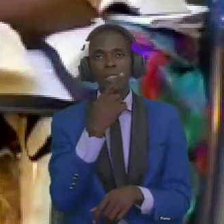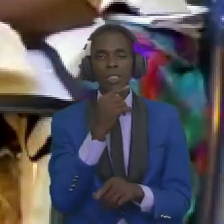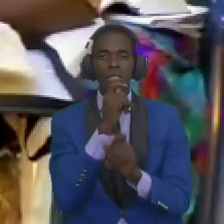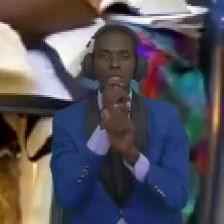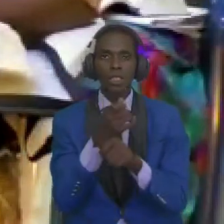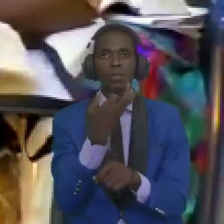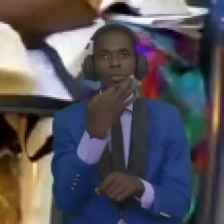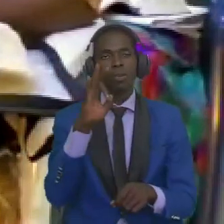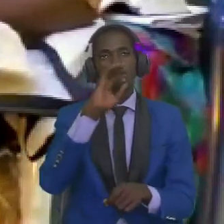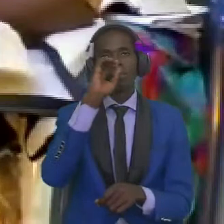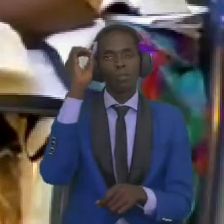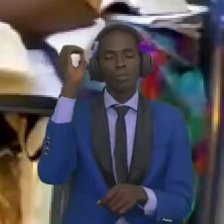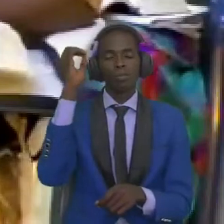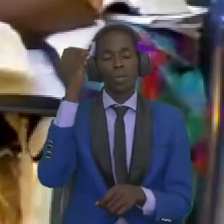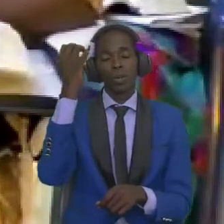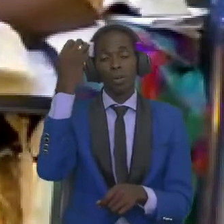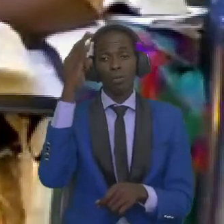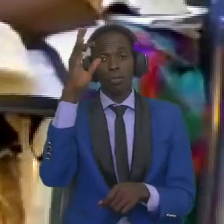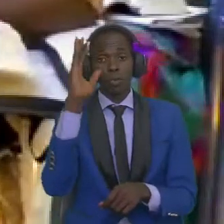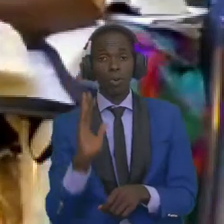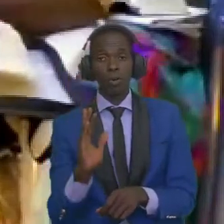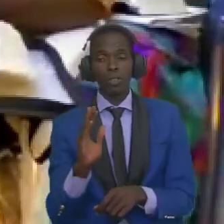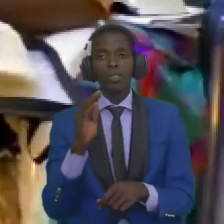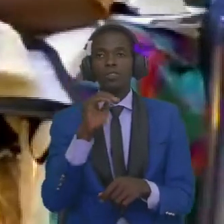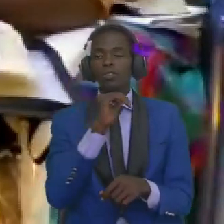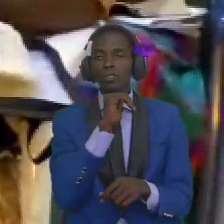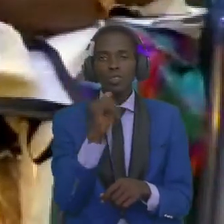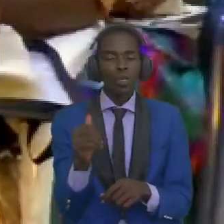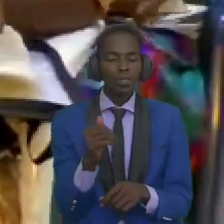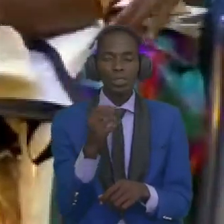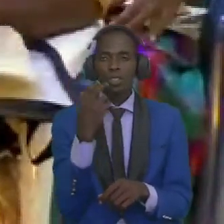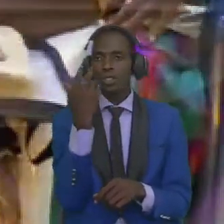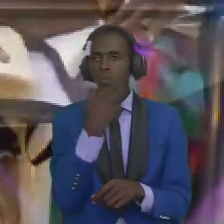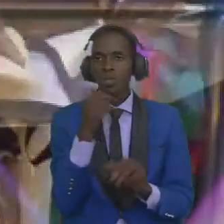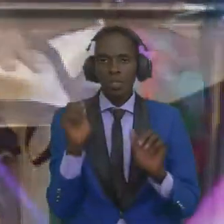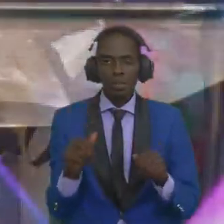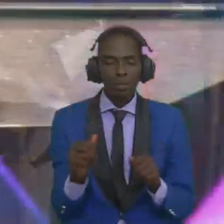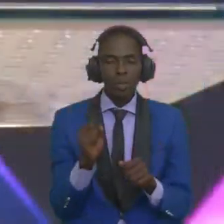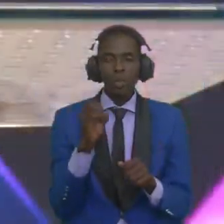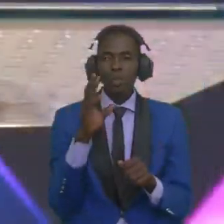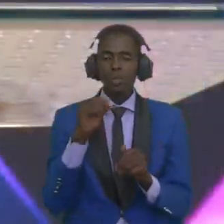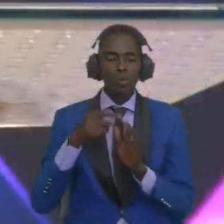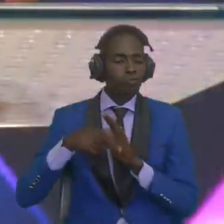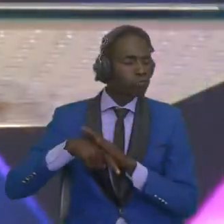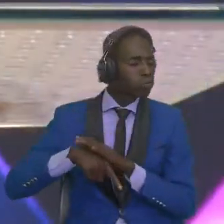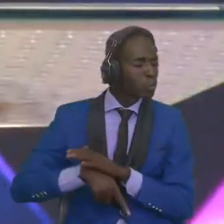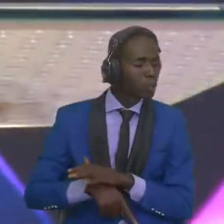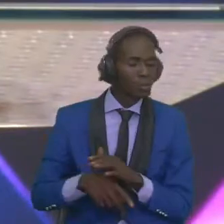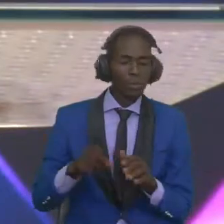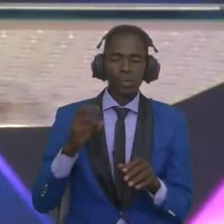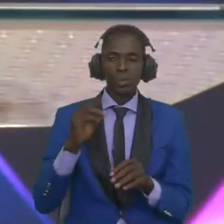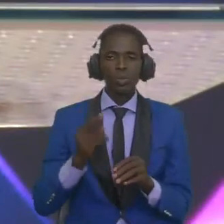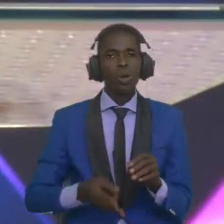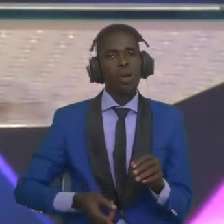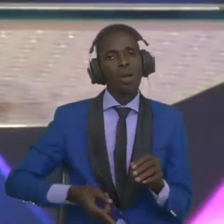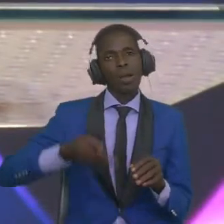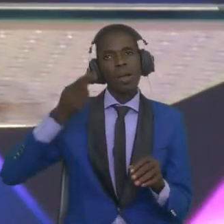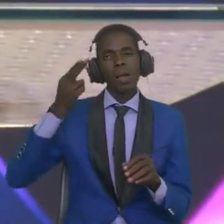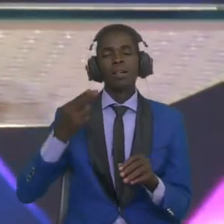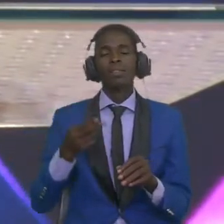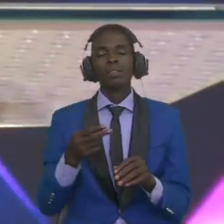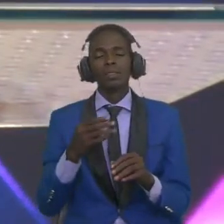Unspeakable, unsearchable, unfathomable, so deep and so high. Thanks be unto